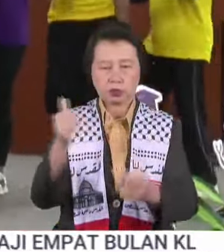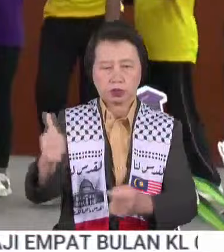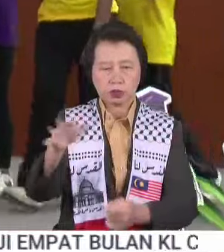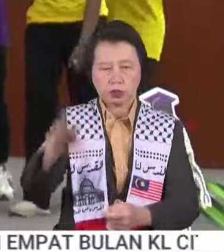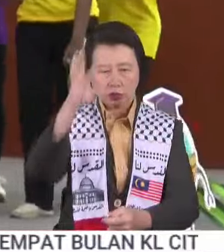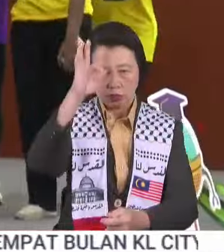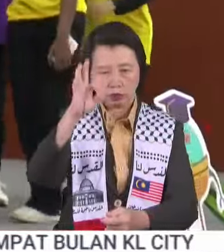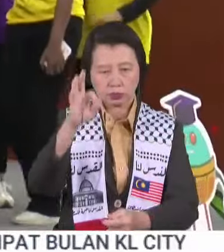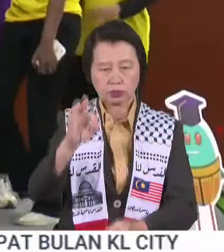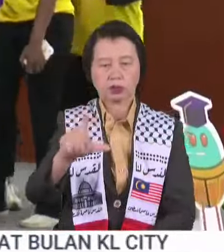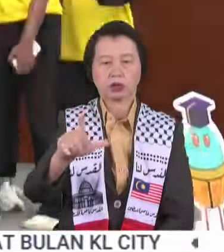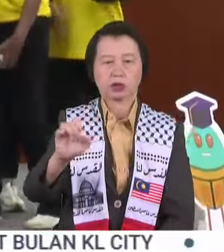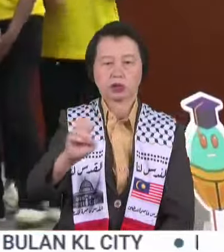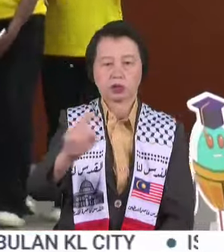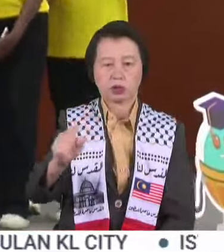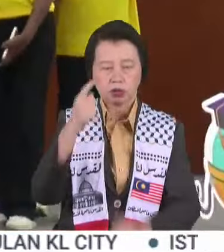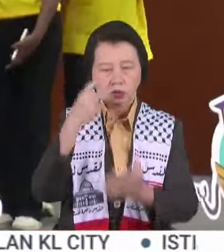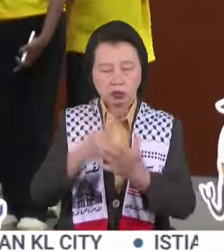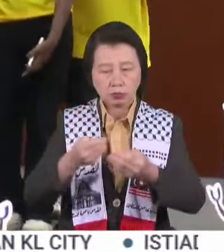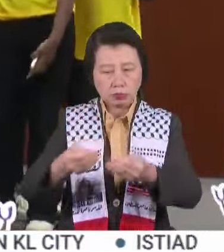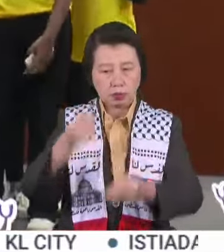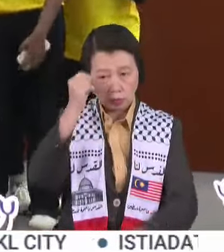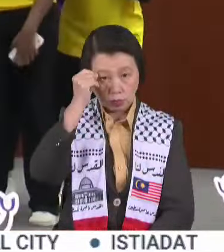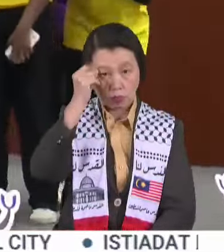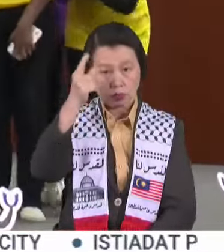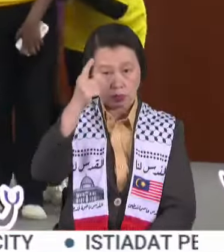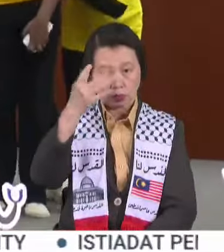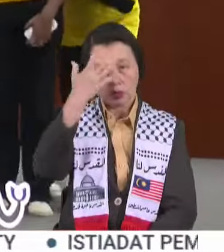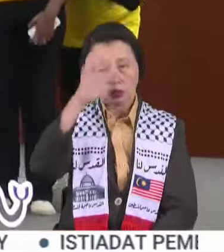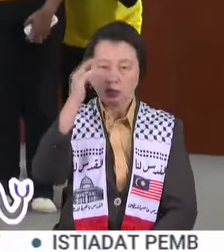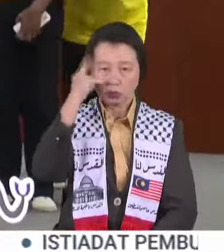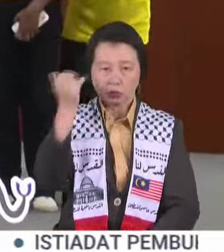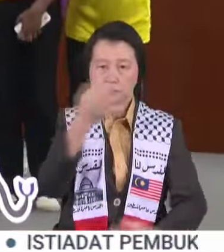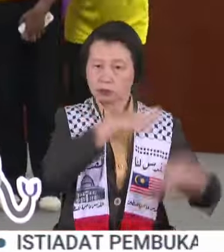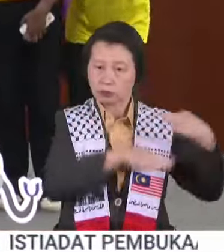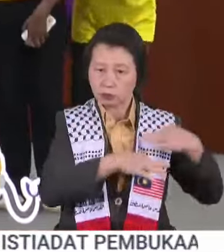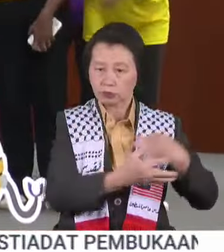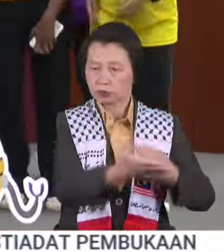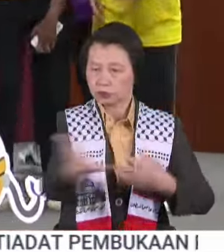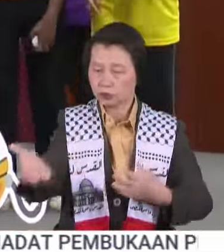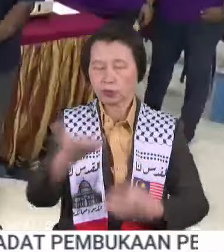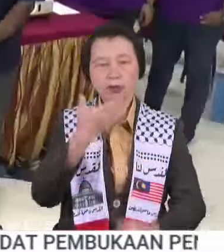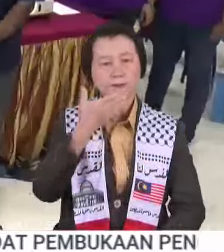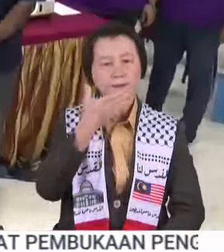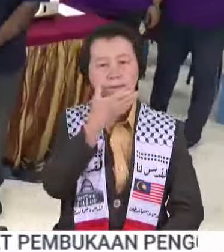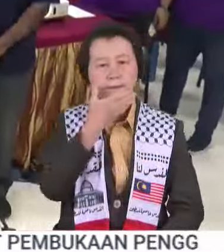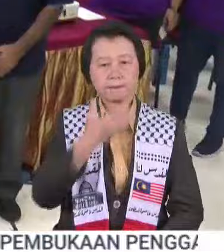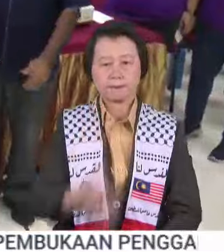Bijak Wang. Program bertujuan meningkatkan kesedaran mengenai ilmu celik kewangan dalam kalangan belia.